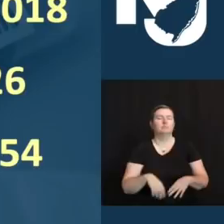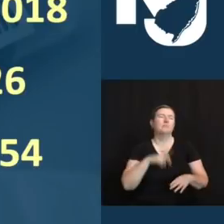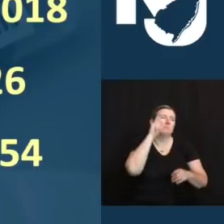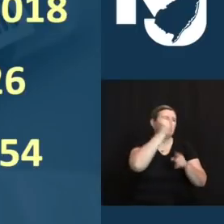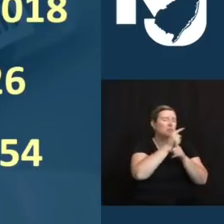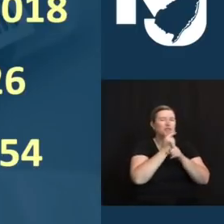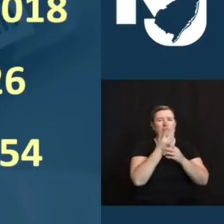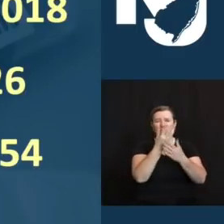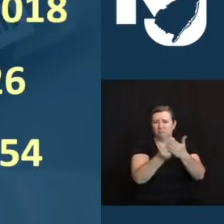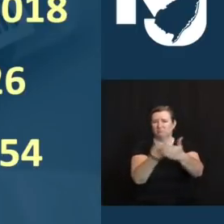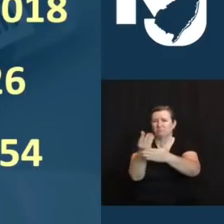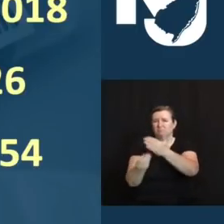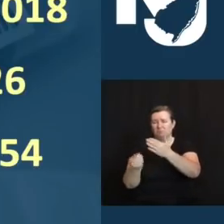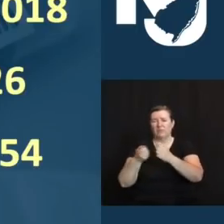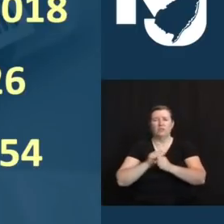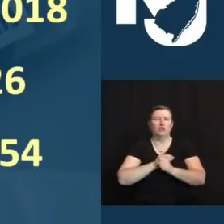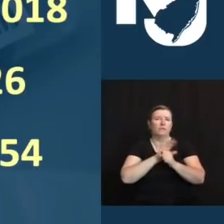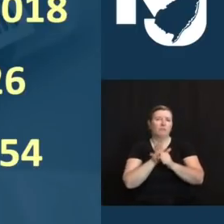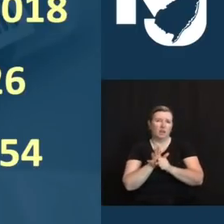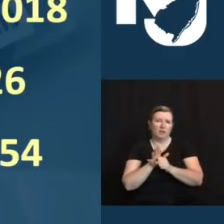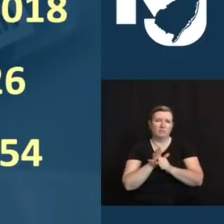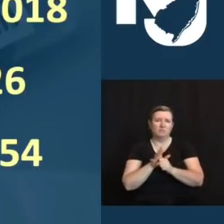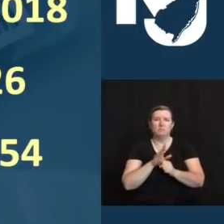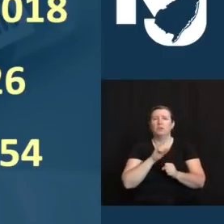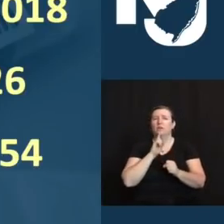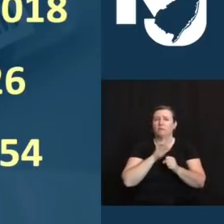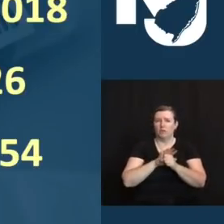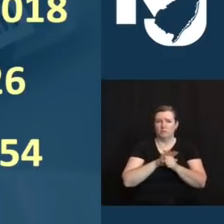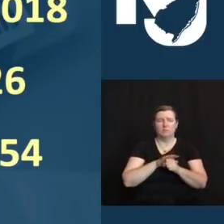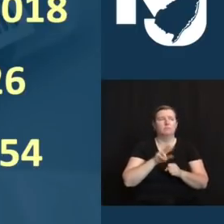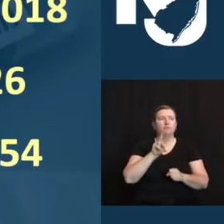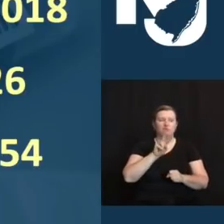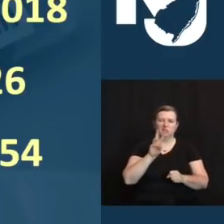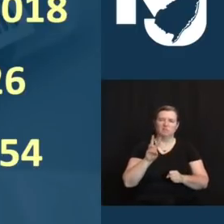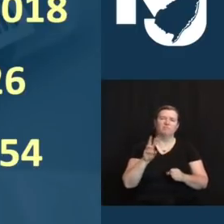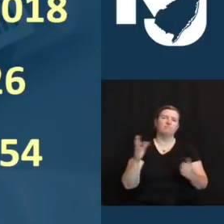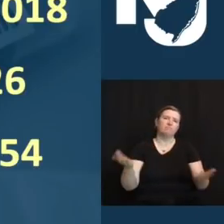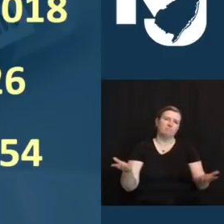COVID-19 confirmed positive results, and that total is now